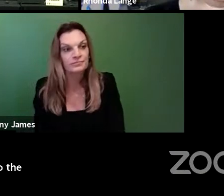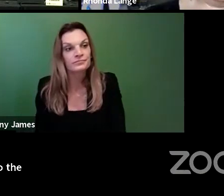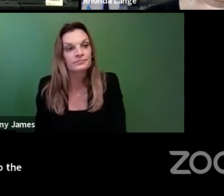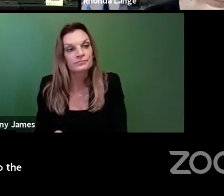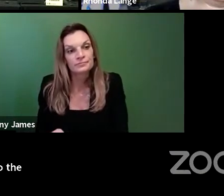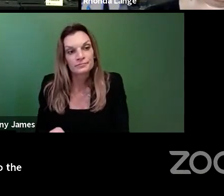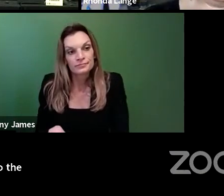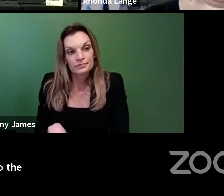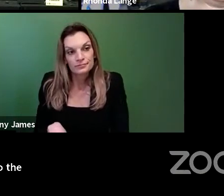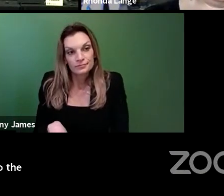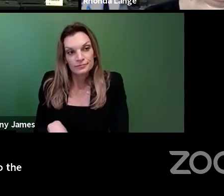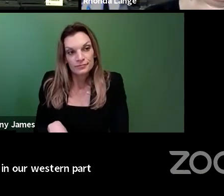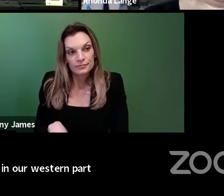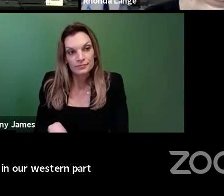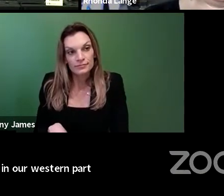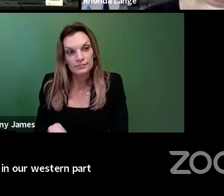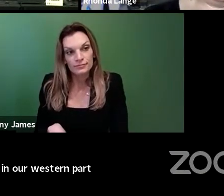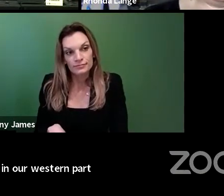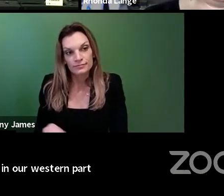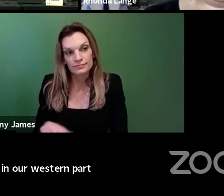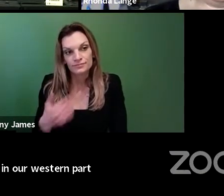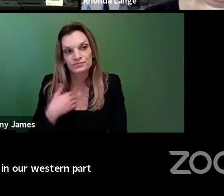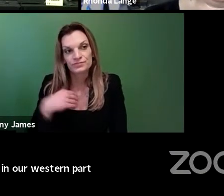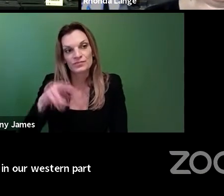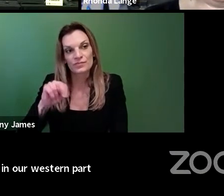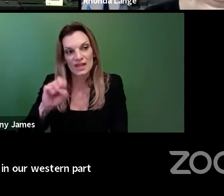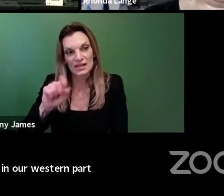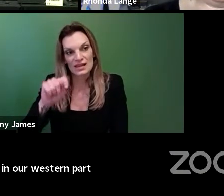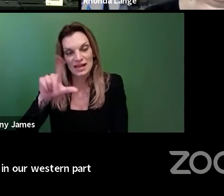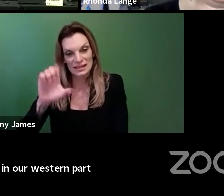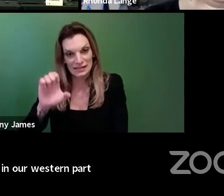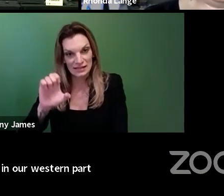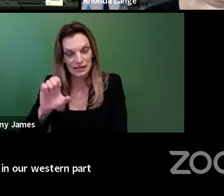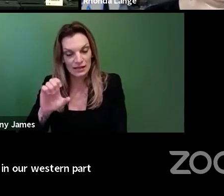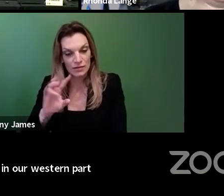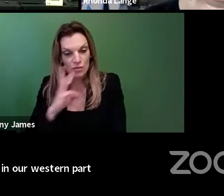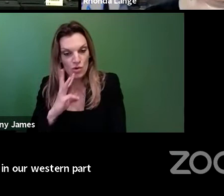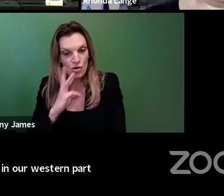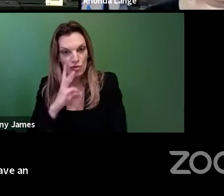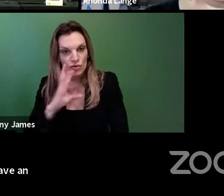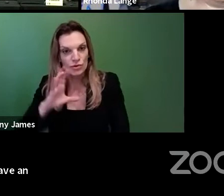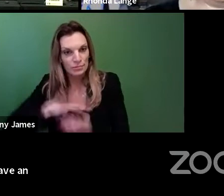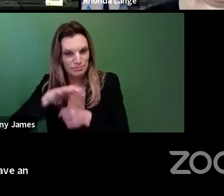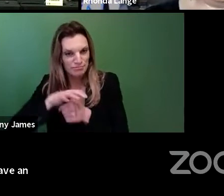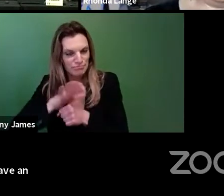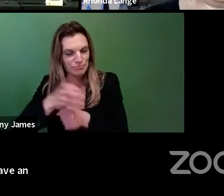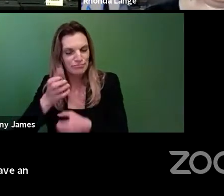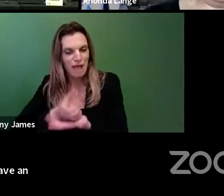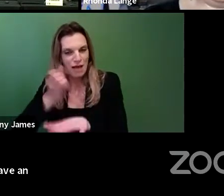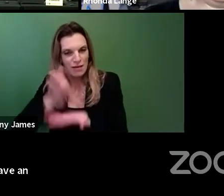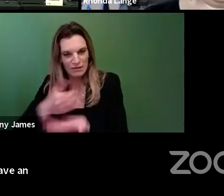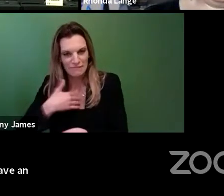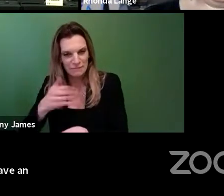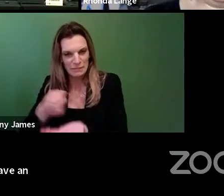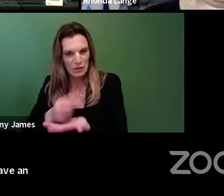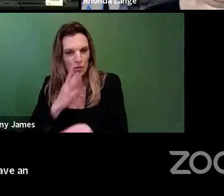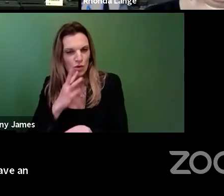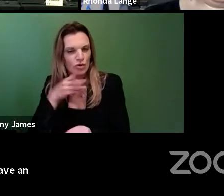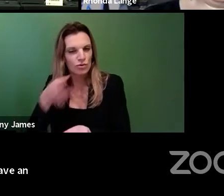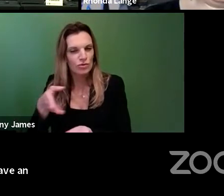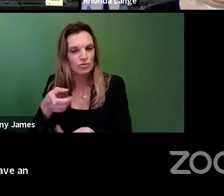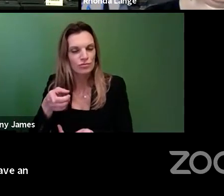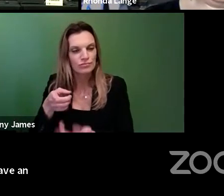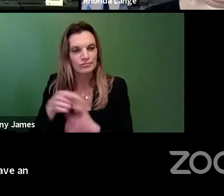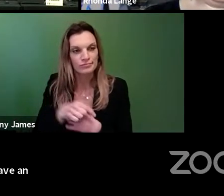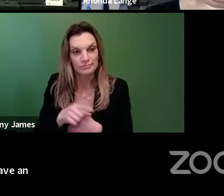County, we have a Nestle Perrier water plant. They are bottling water and a rate